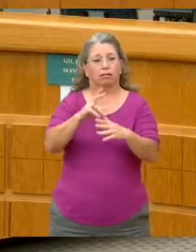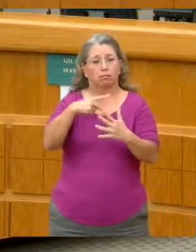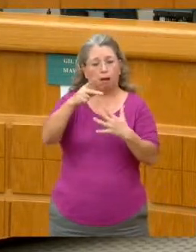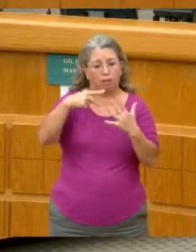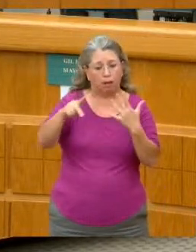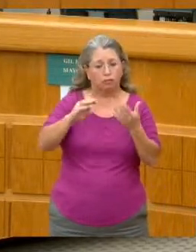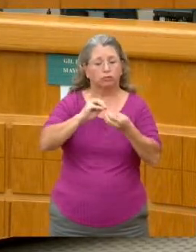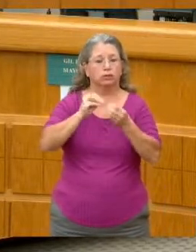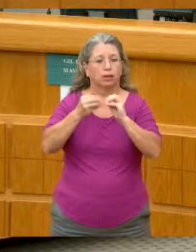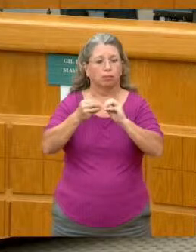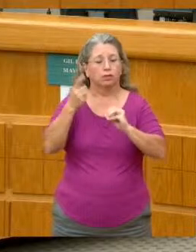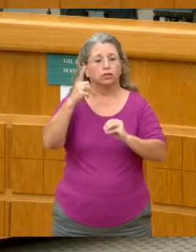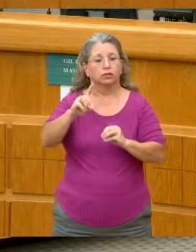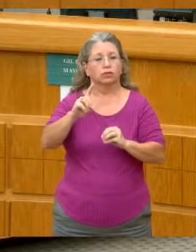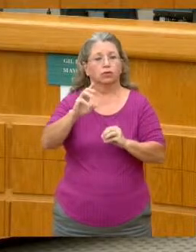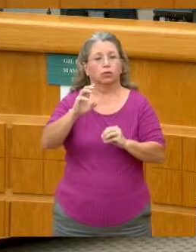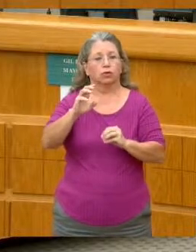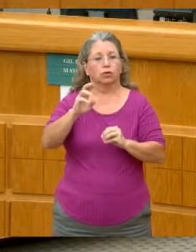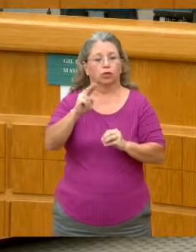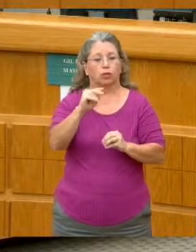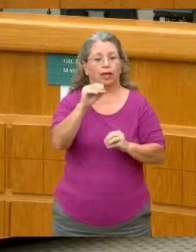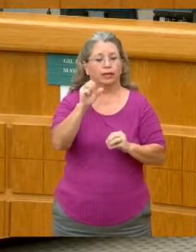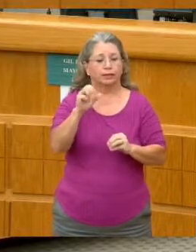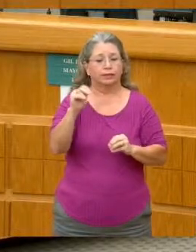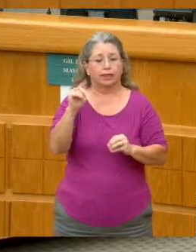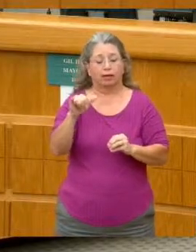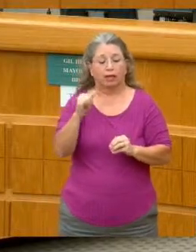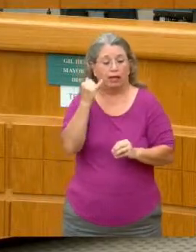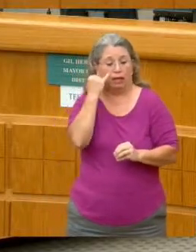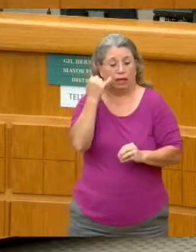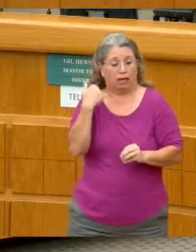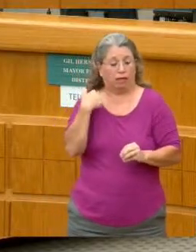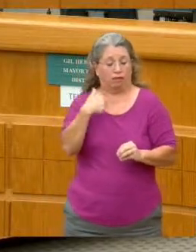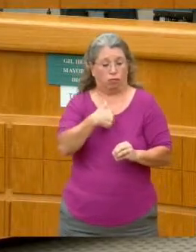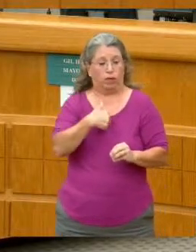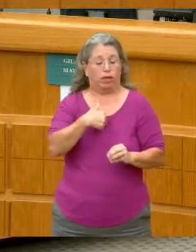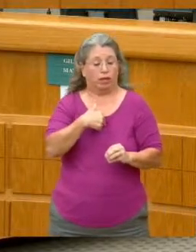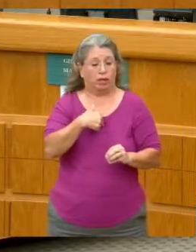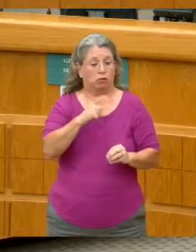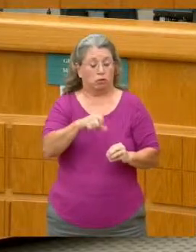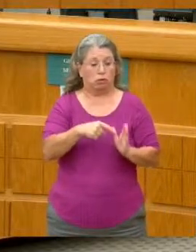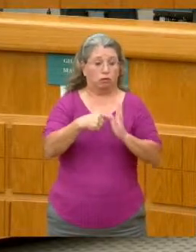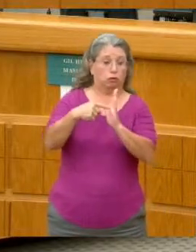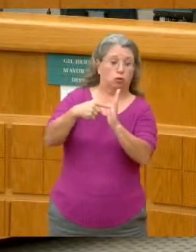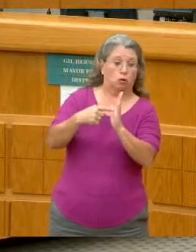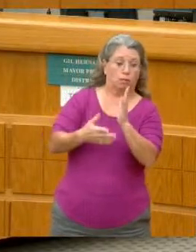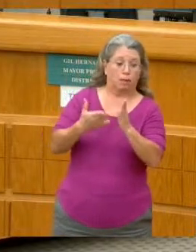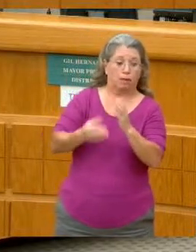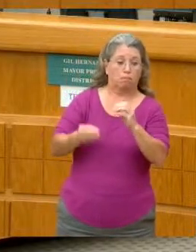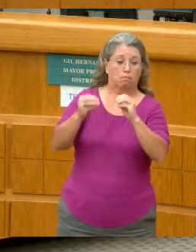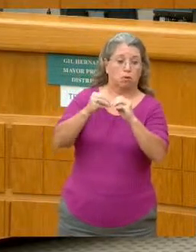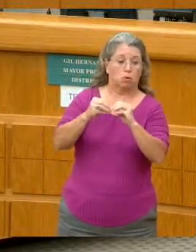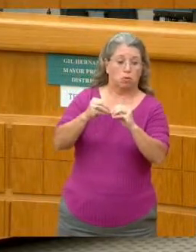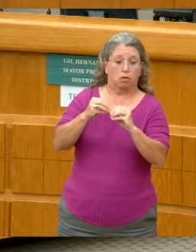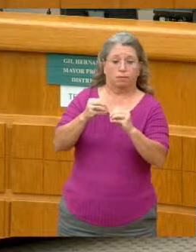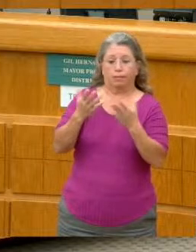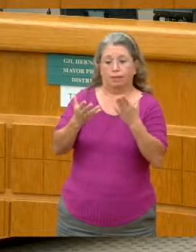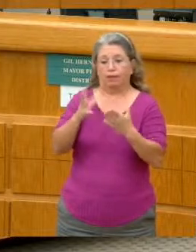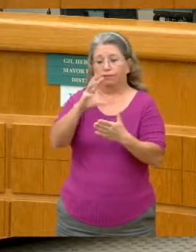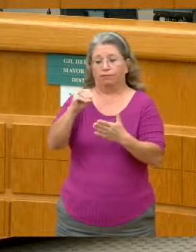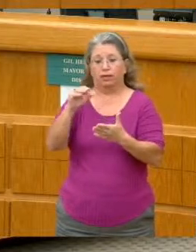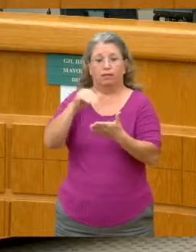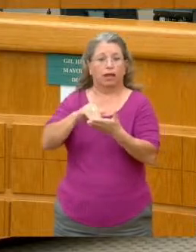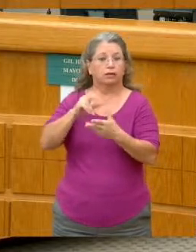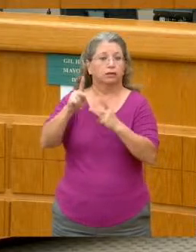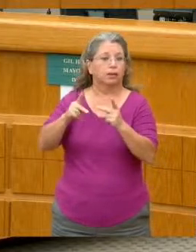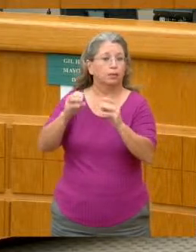had, you know, another 50,000 people, it could have translated into maybe another $1